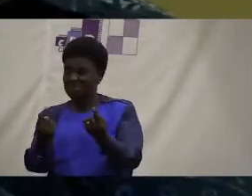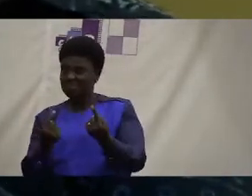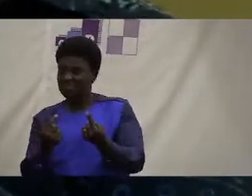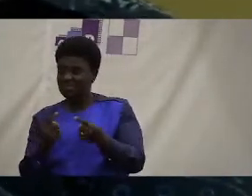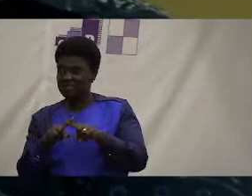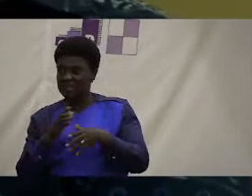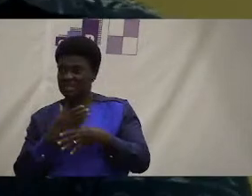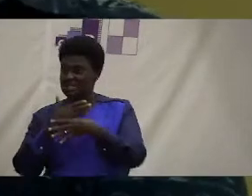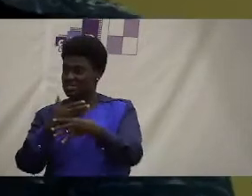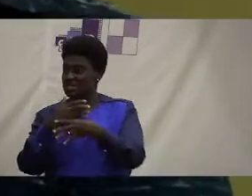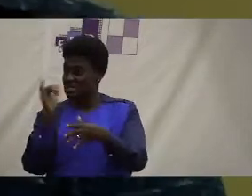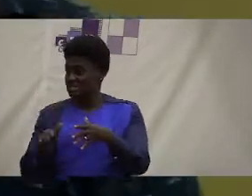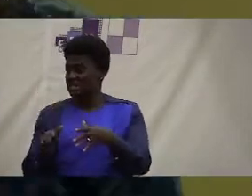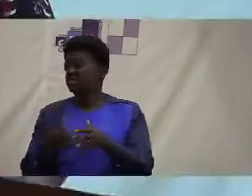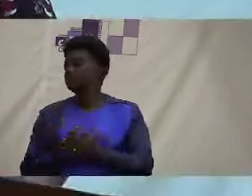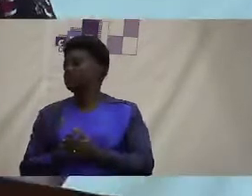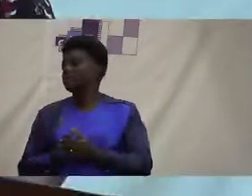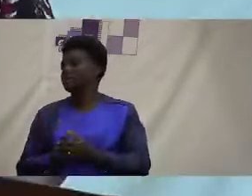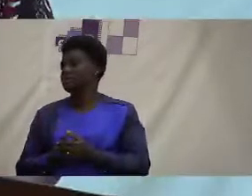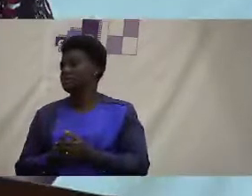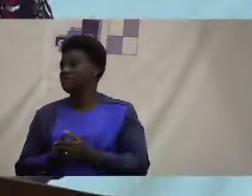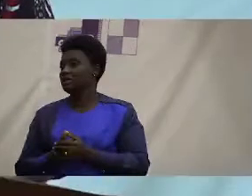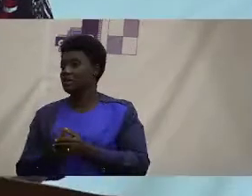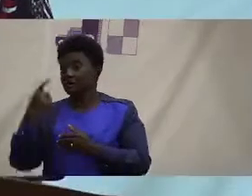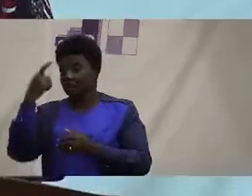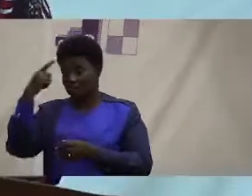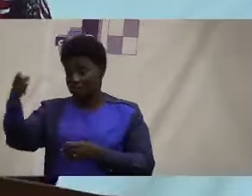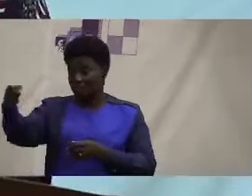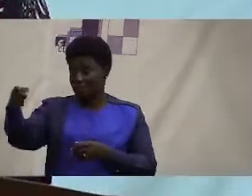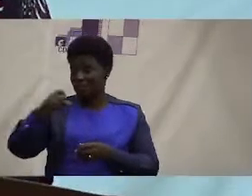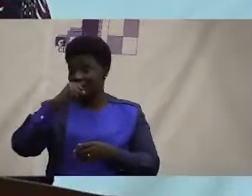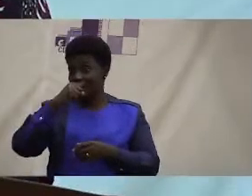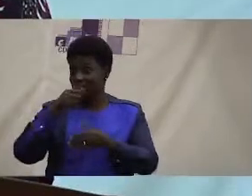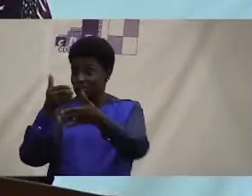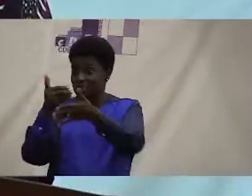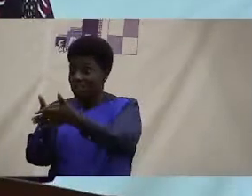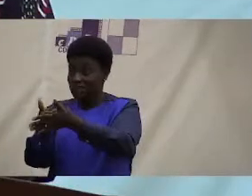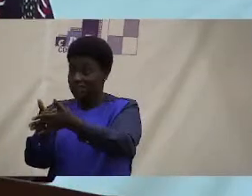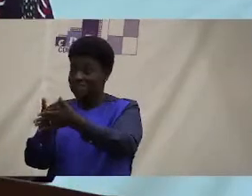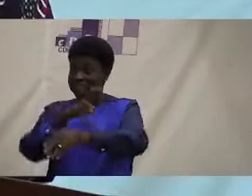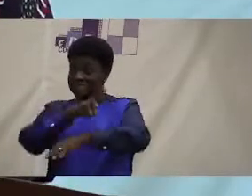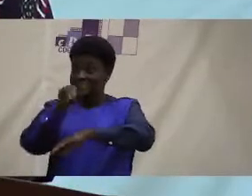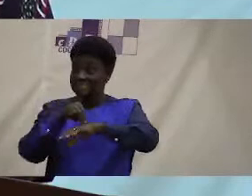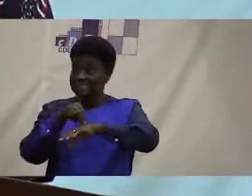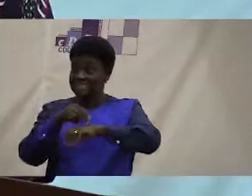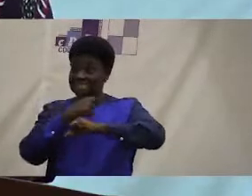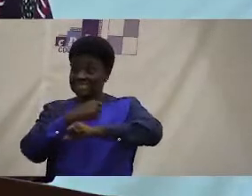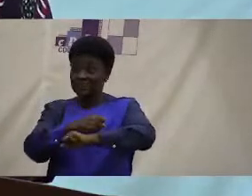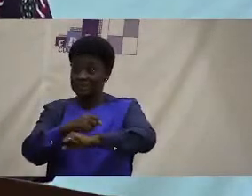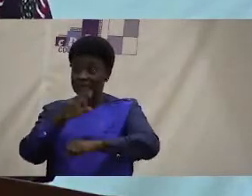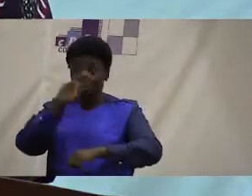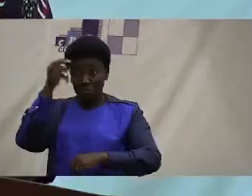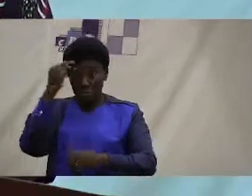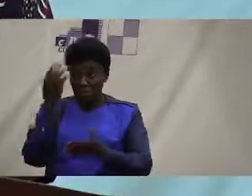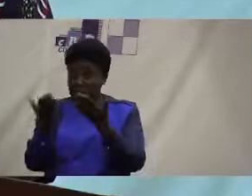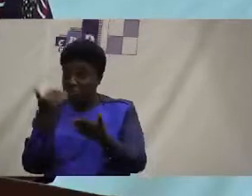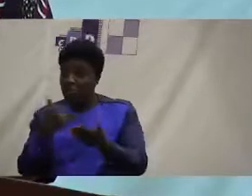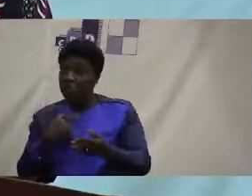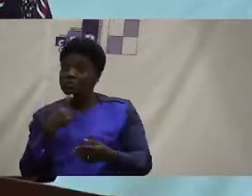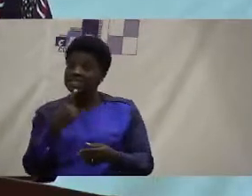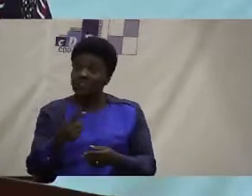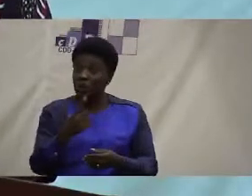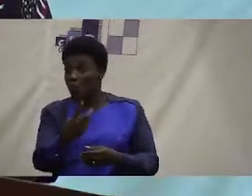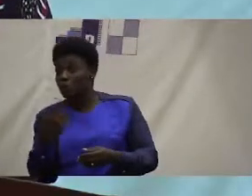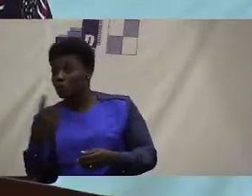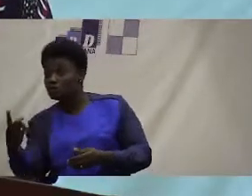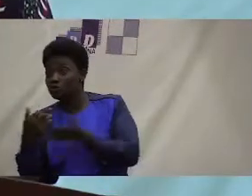share that with us. Okay. Thank you. And since the microphone is very close to the National Security Minister, I don't know if he would want to put in a word or two before his